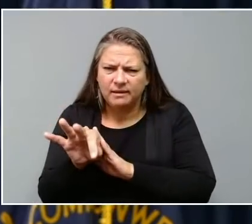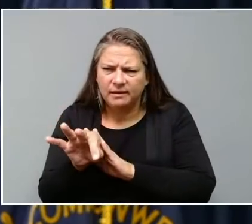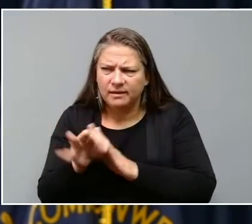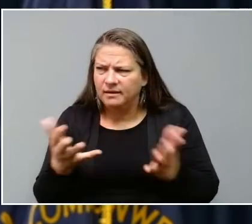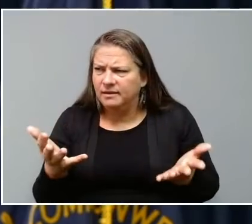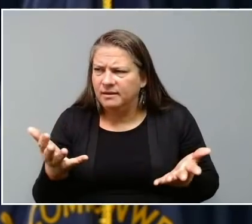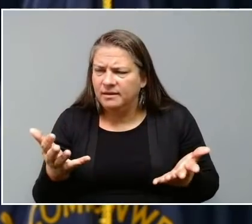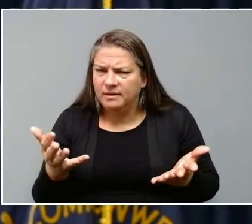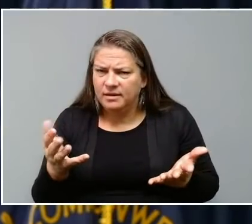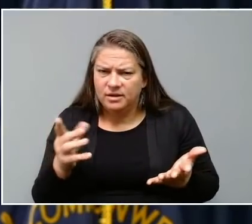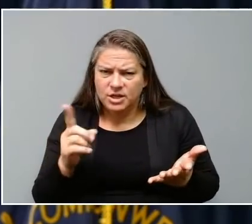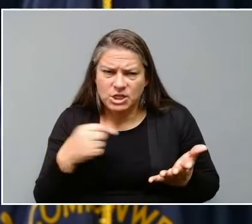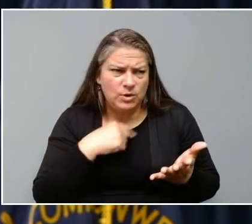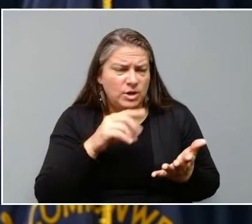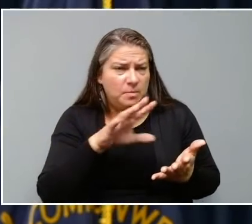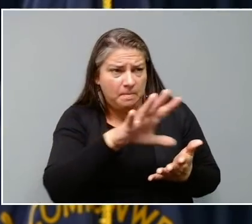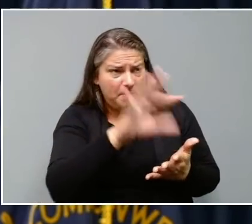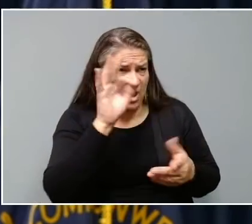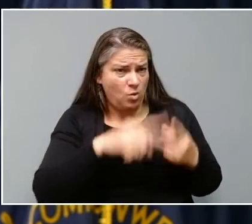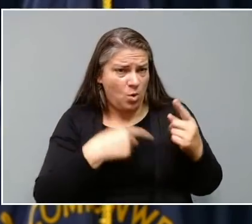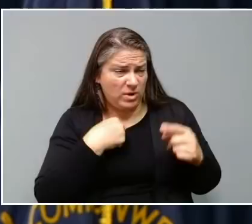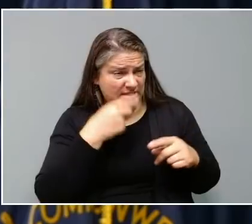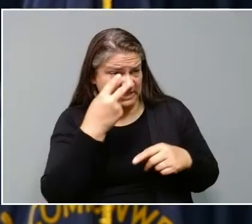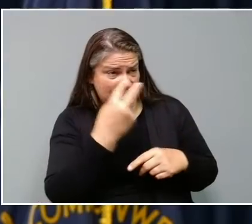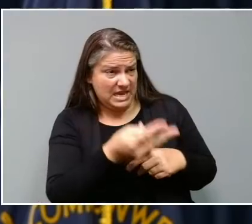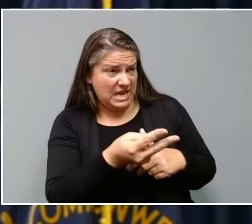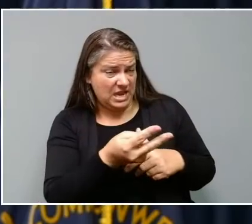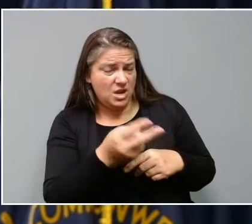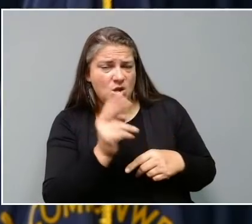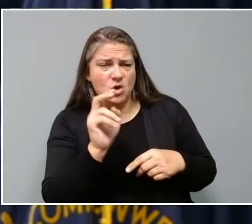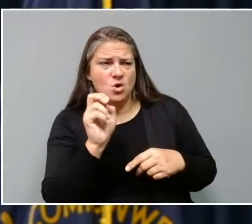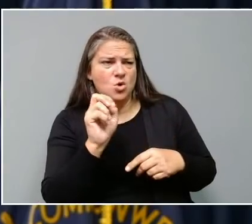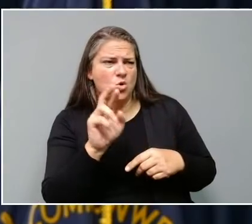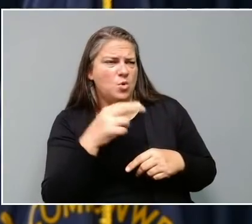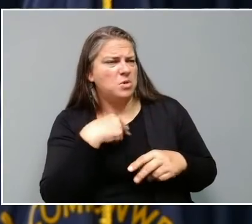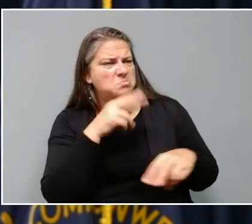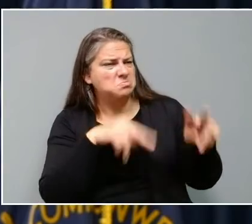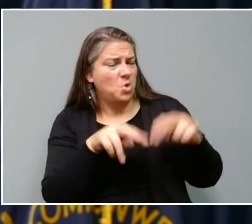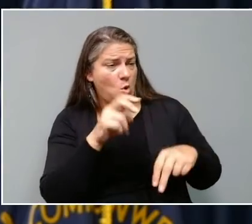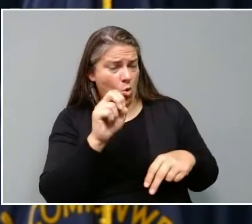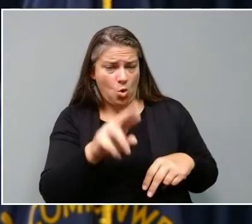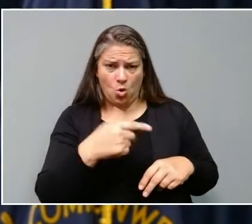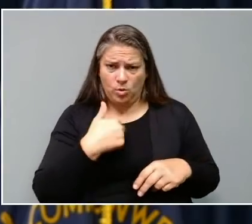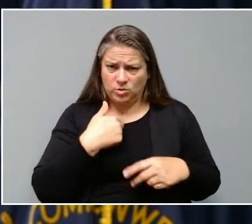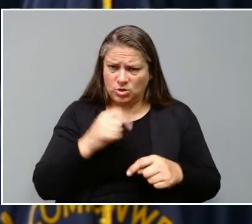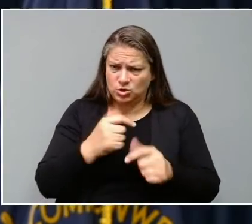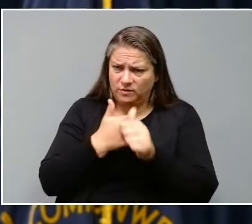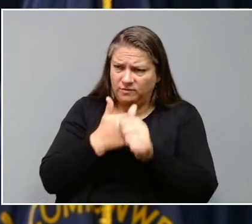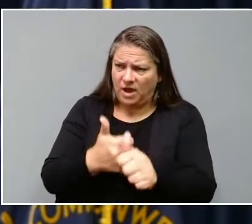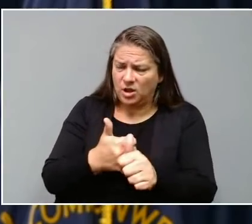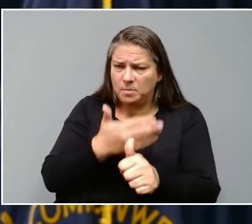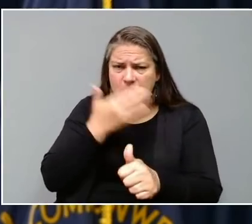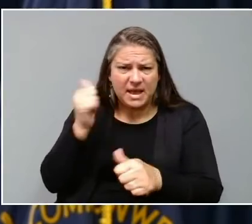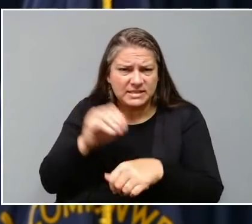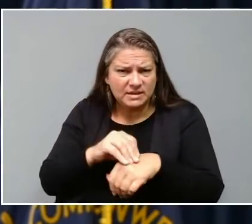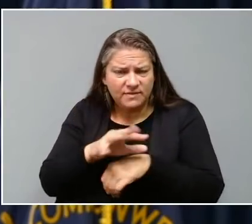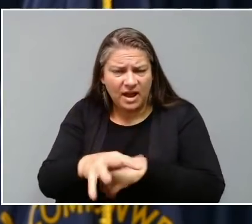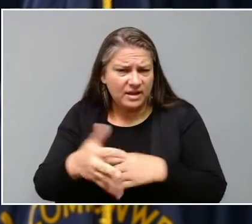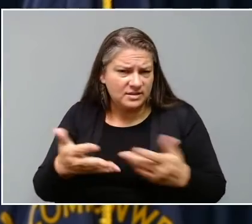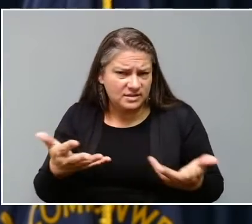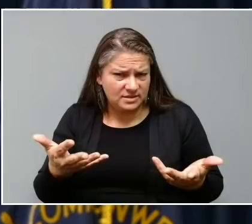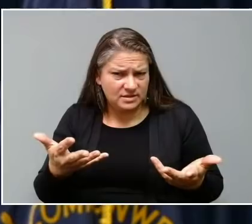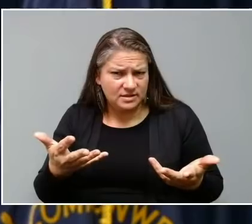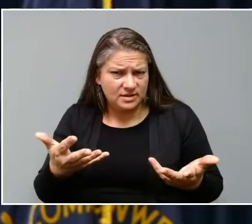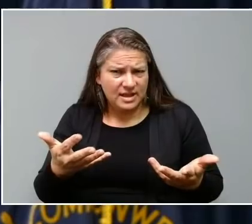just some observations that have been there? Or do we ultimately try to follow the best advice that's out there? And listen,